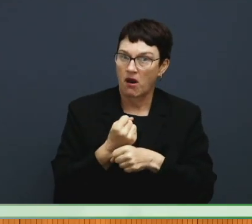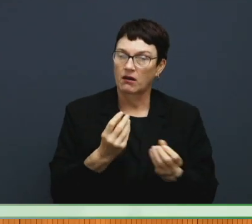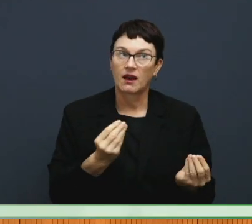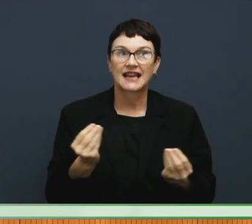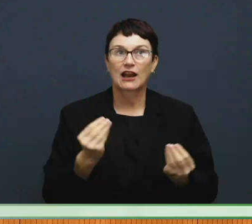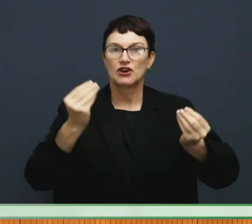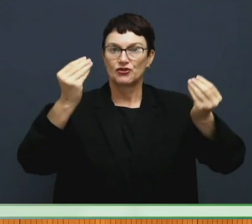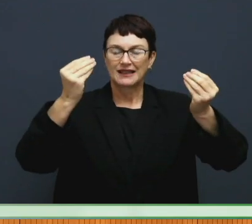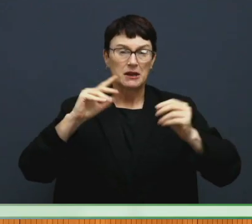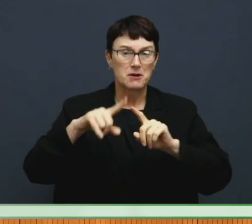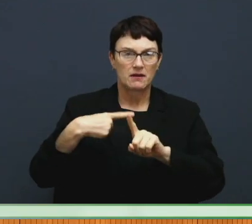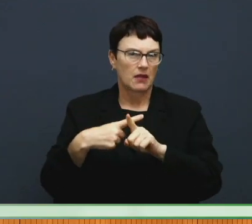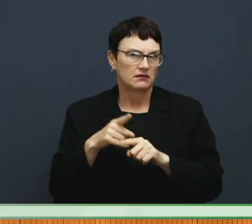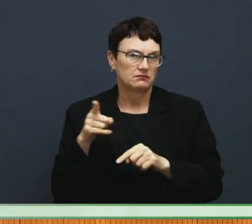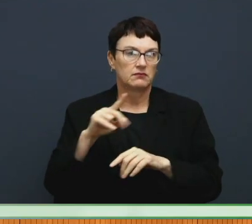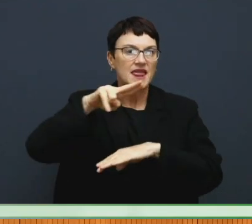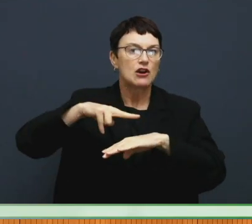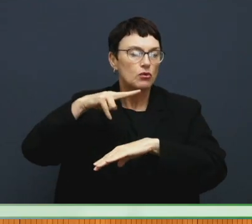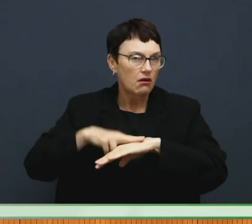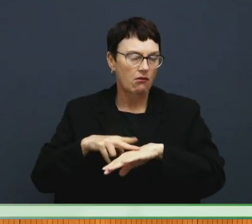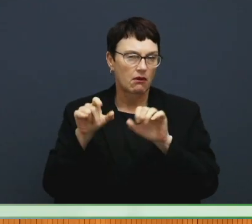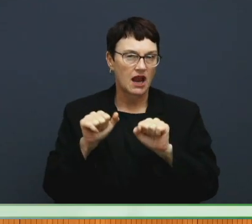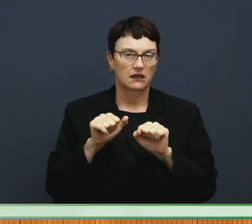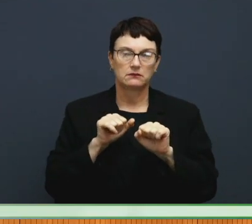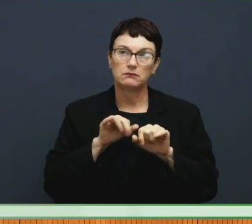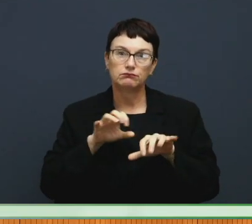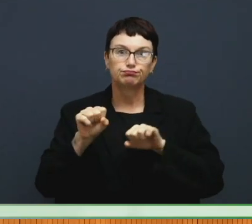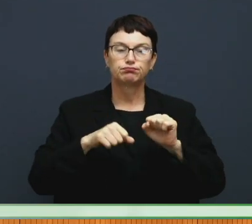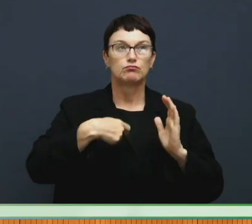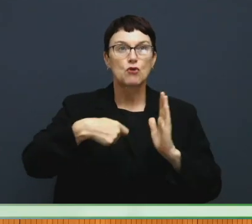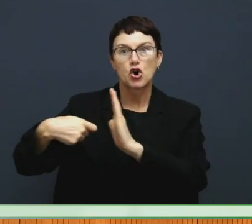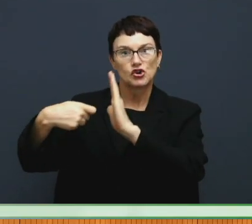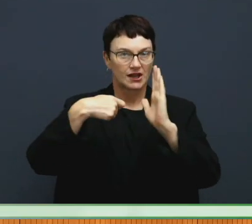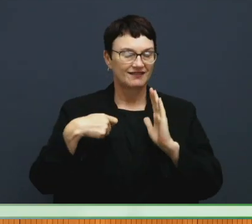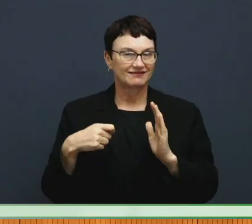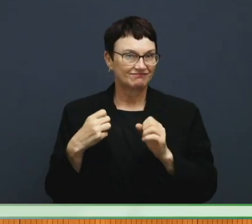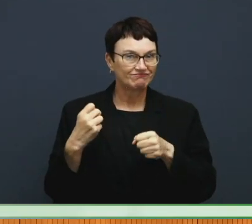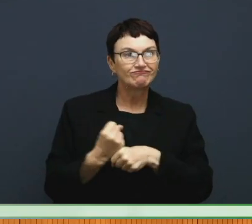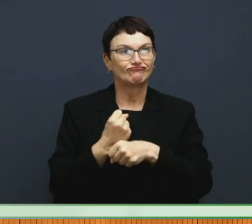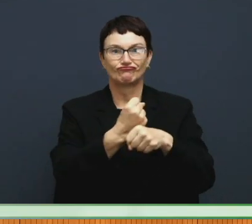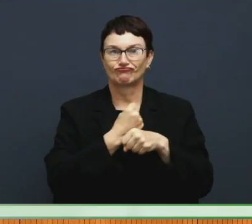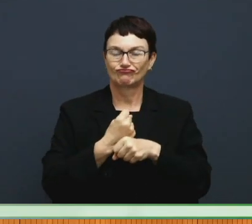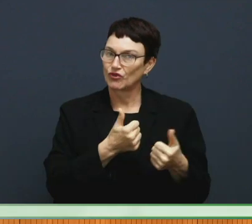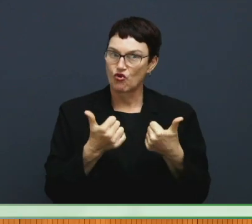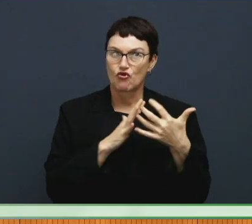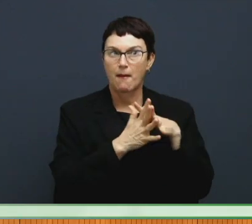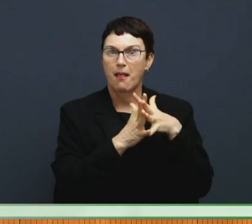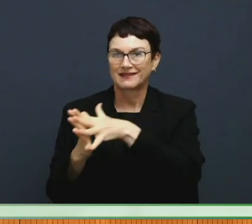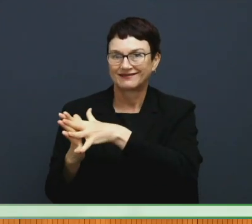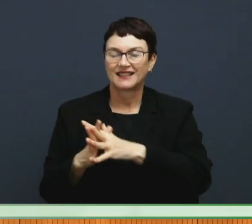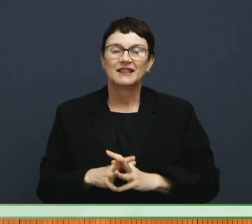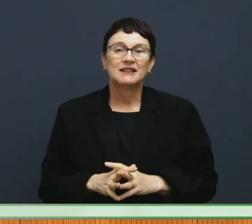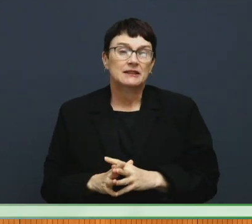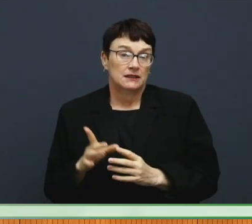entrepreneurship revolves, and undertook large-scale projects. Lu Yuebing started a business through the